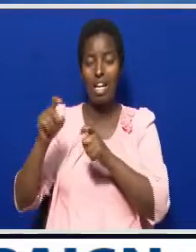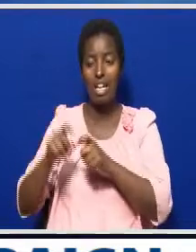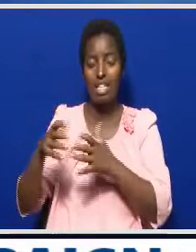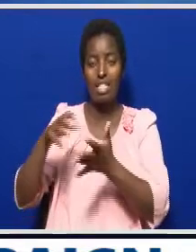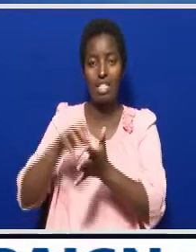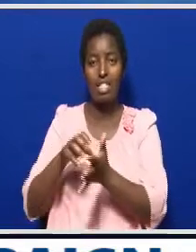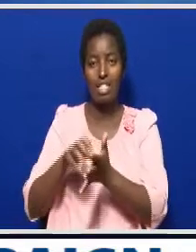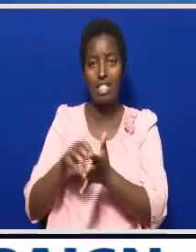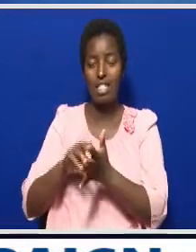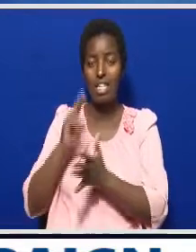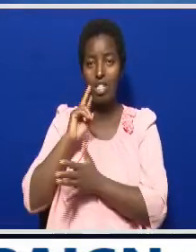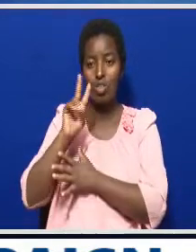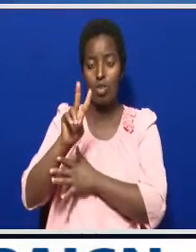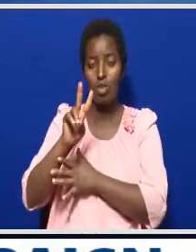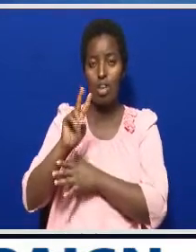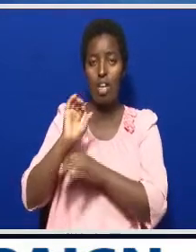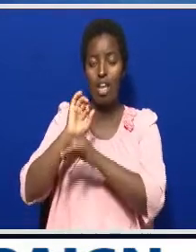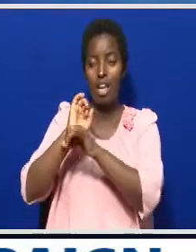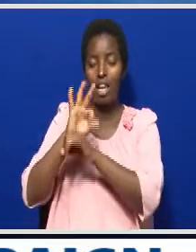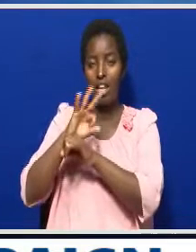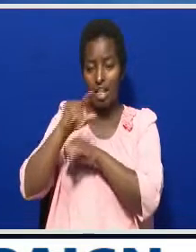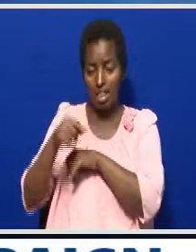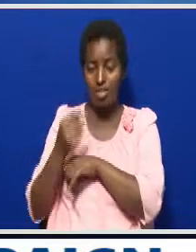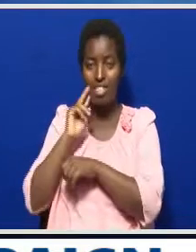COVID-19 caseload to